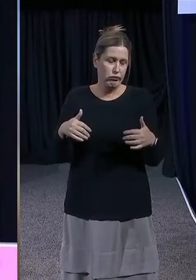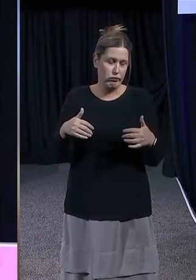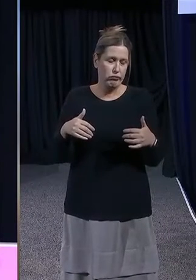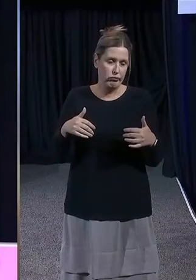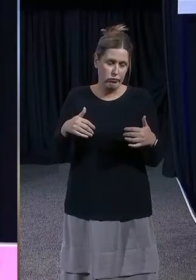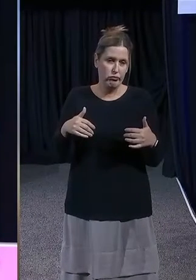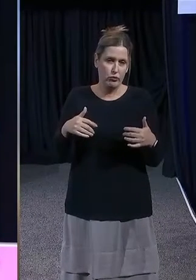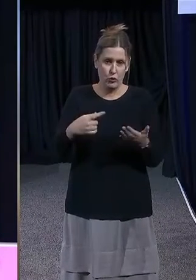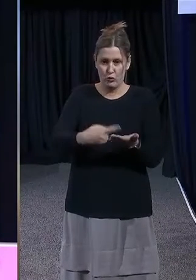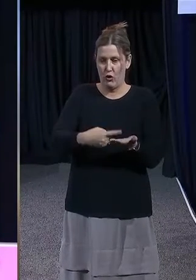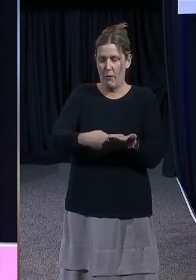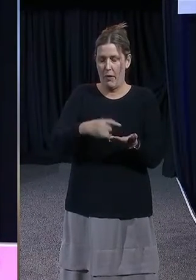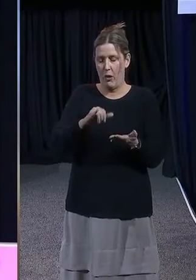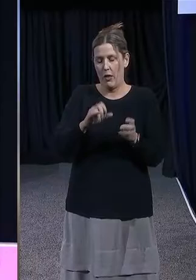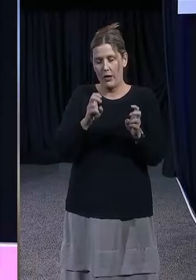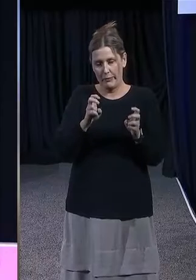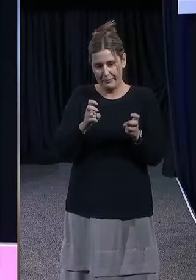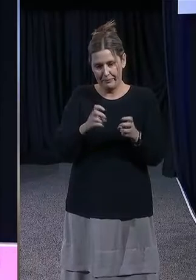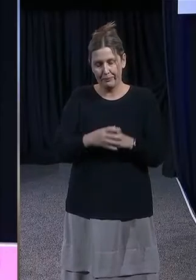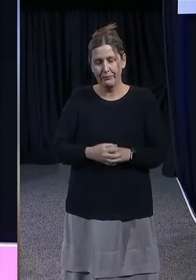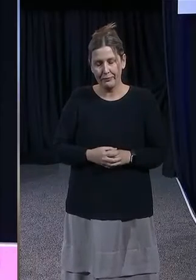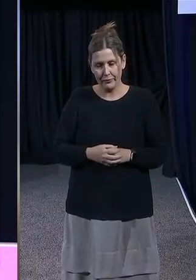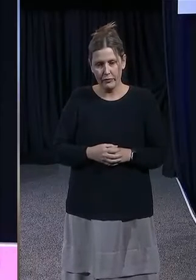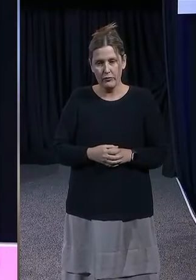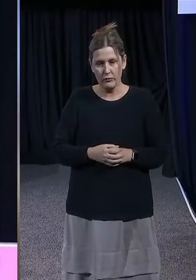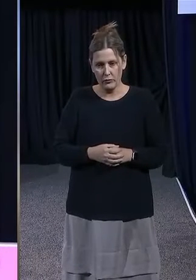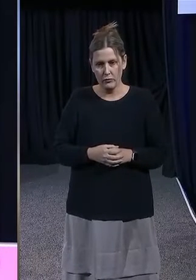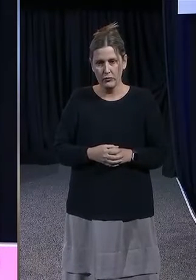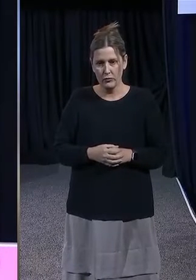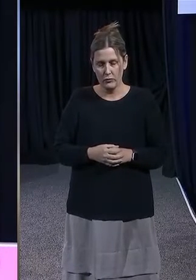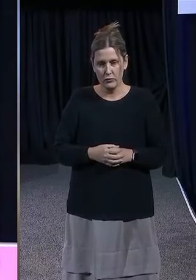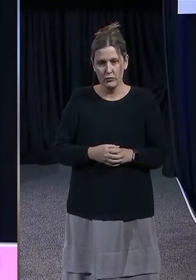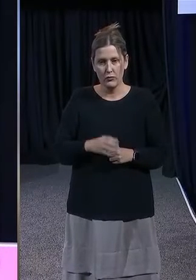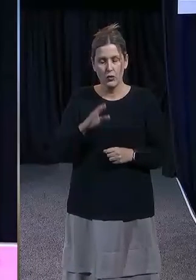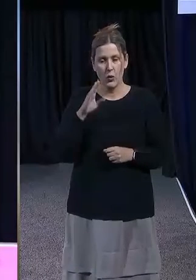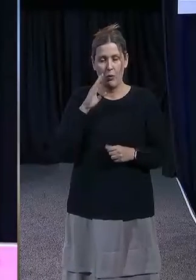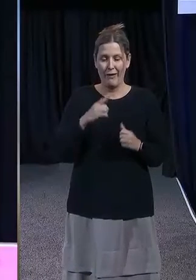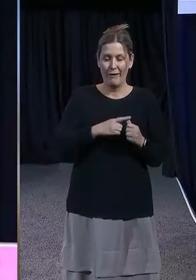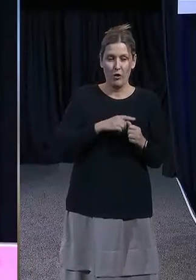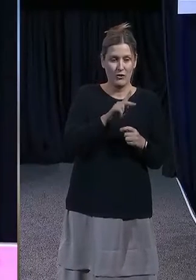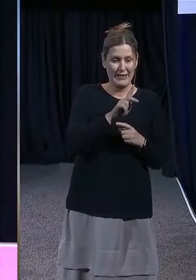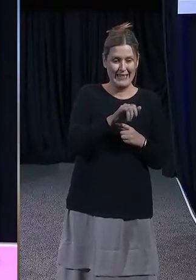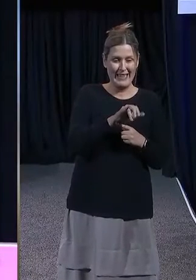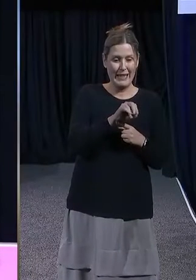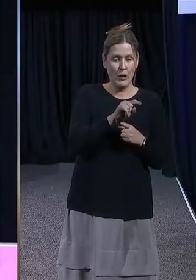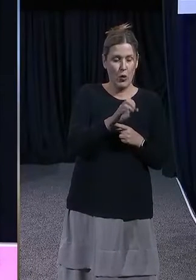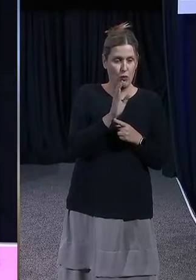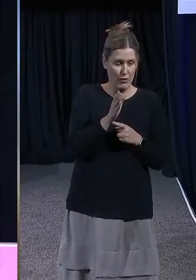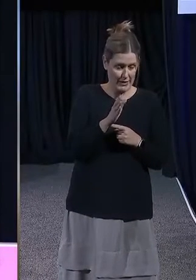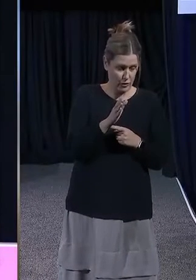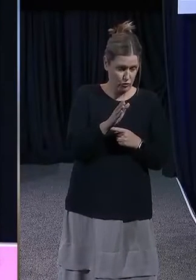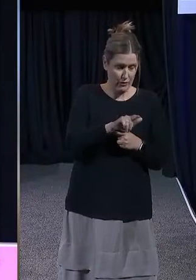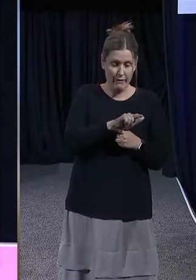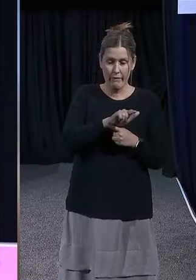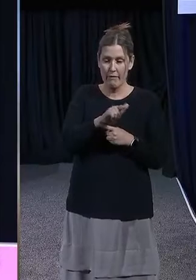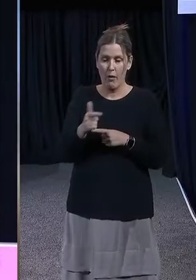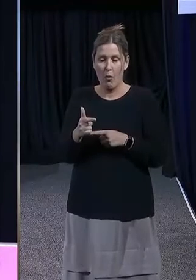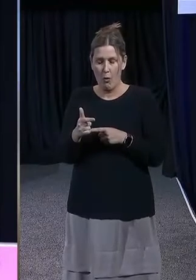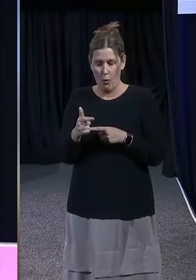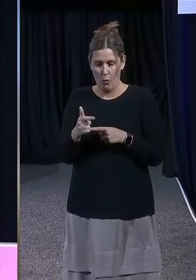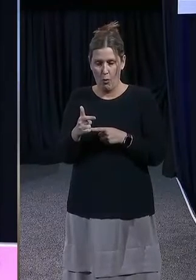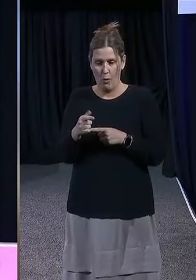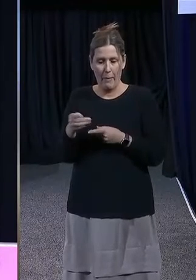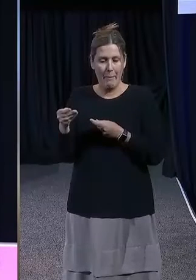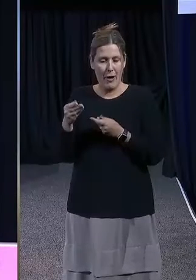talk about this. We're going to have a keynote presentation followed by